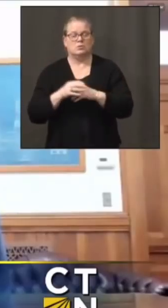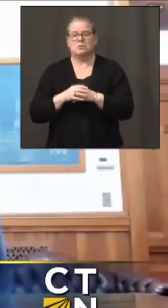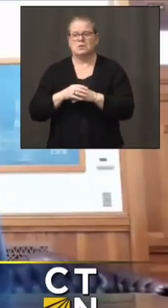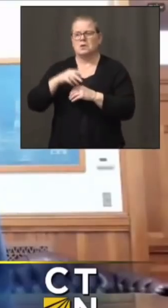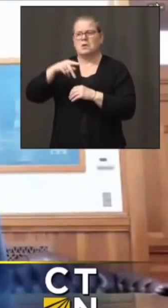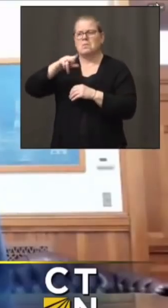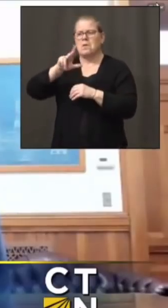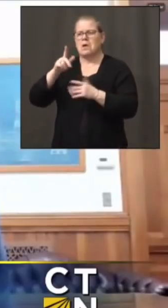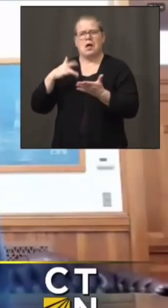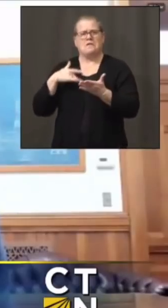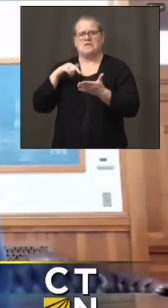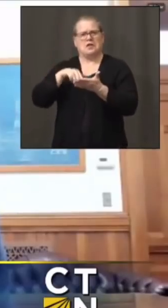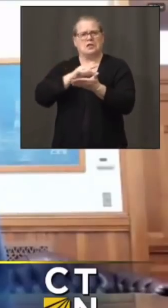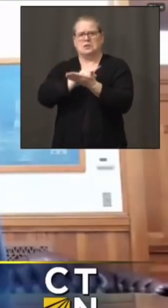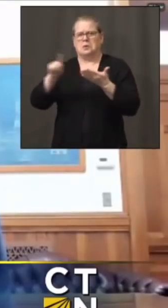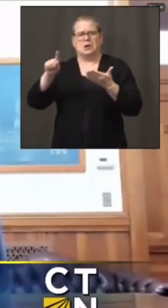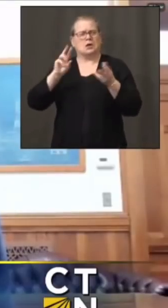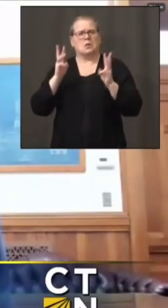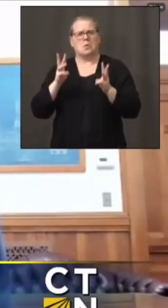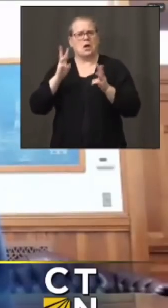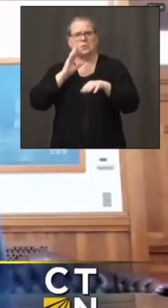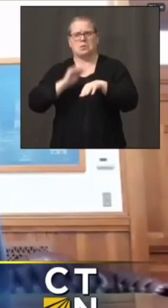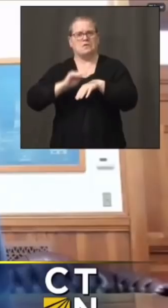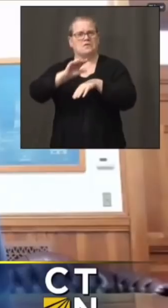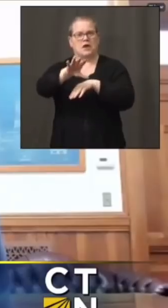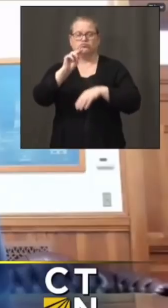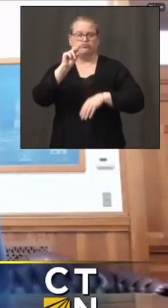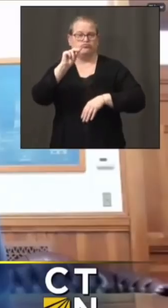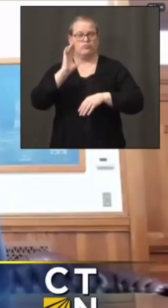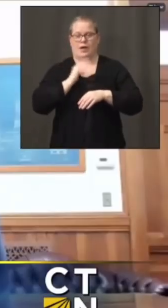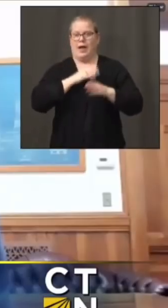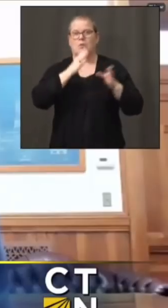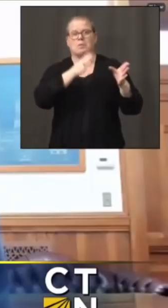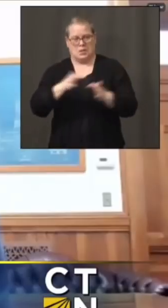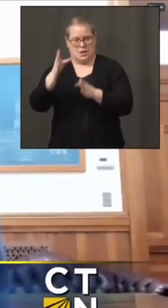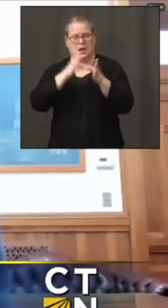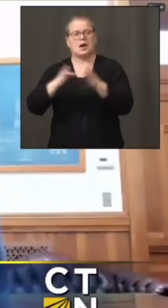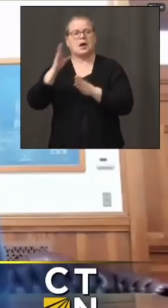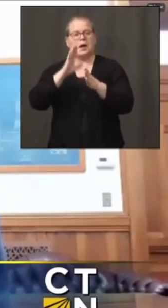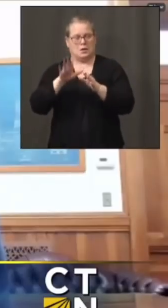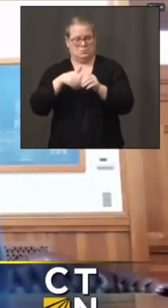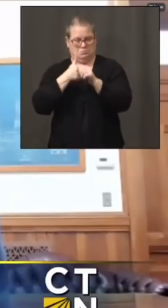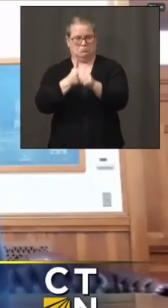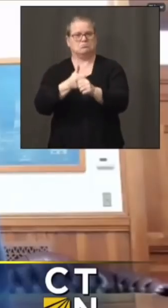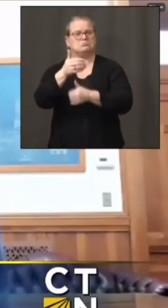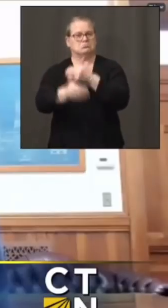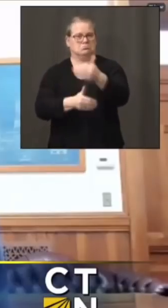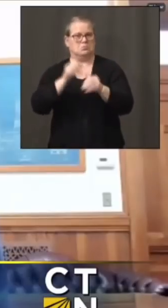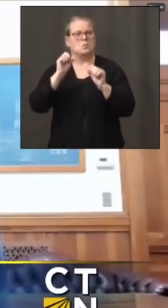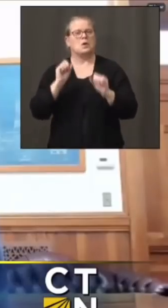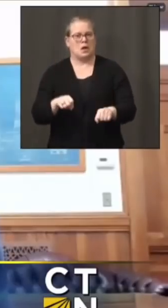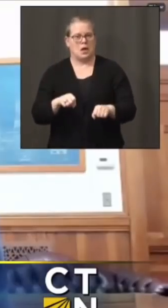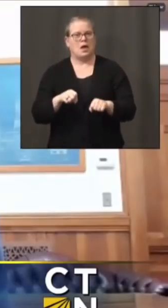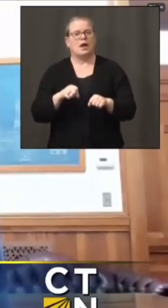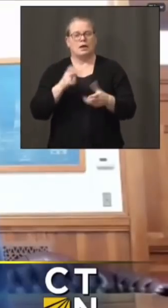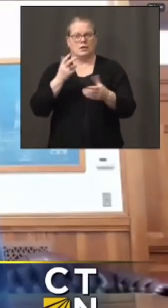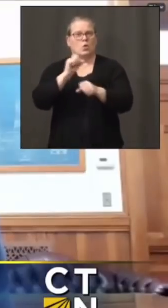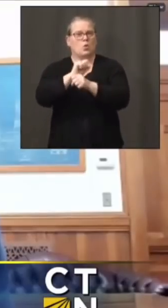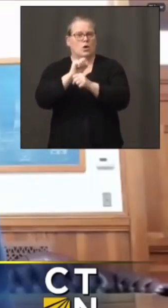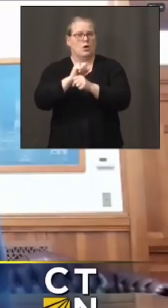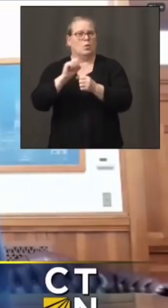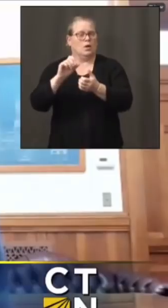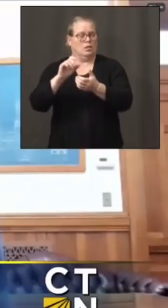to play an effect on the overall distribution plan put forth by the state of Connecticut, working with our medical